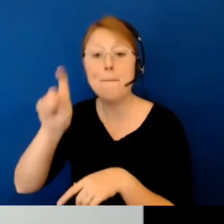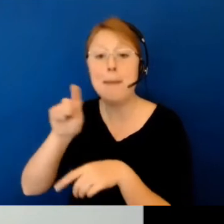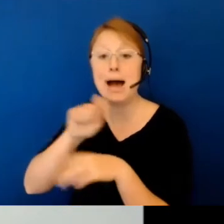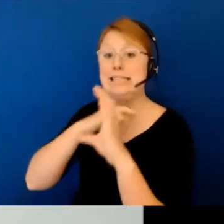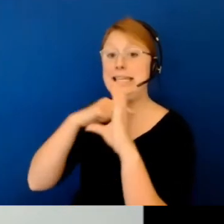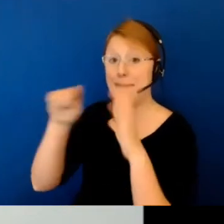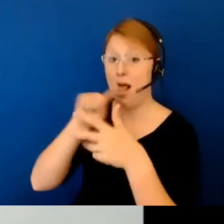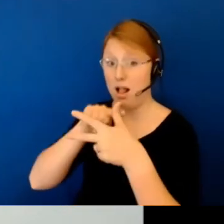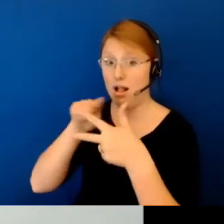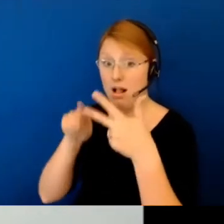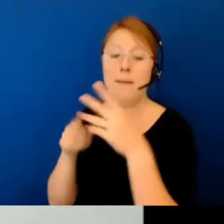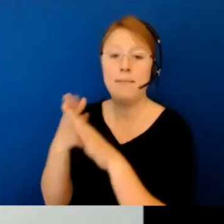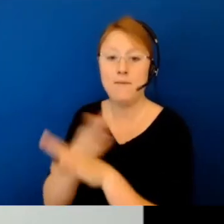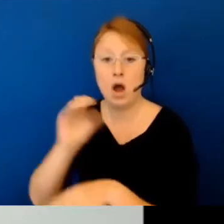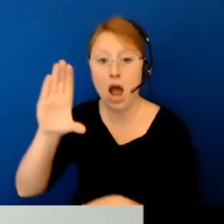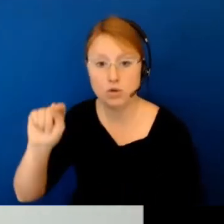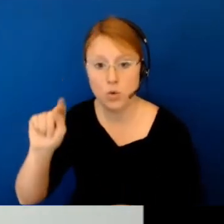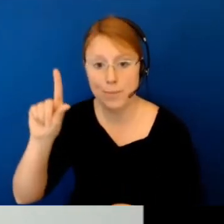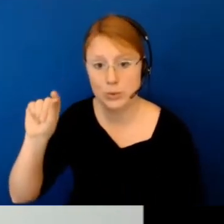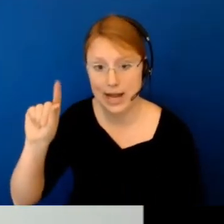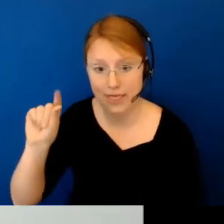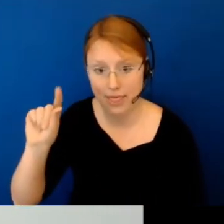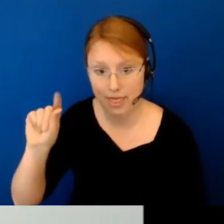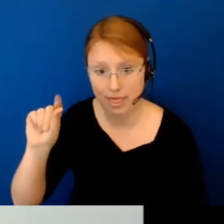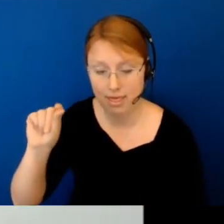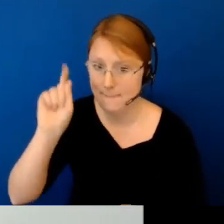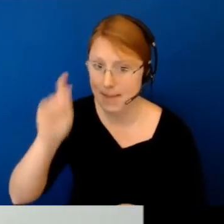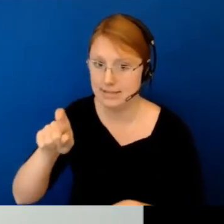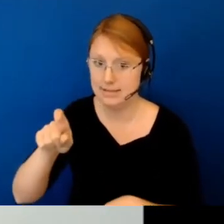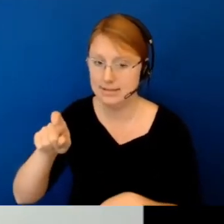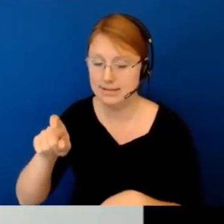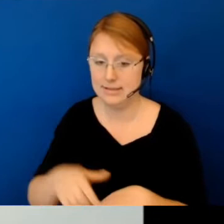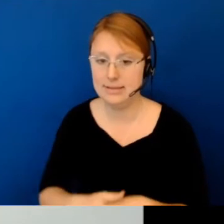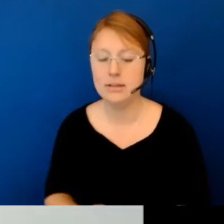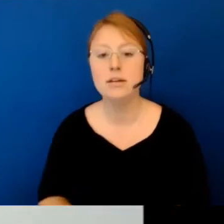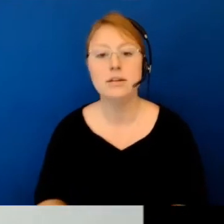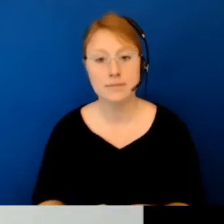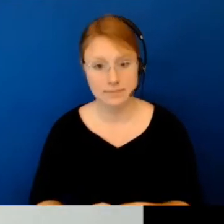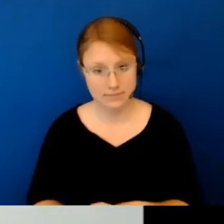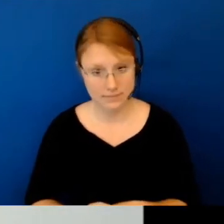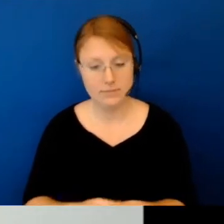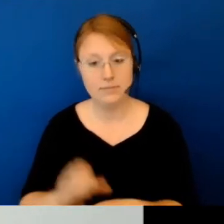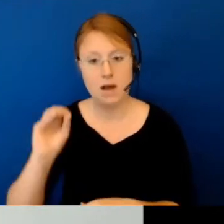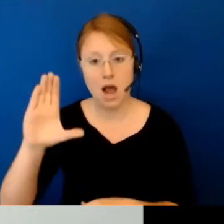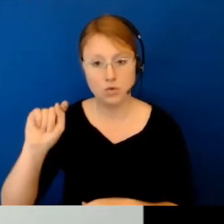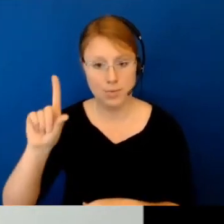October 20th in order to be able to participate in the Accessible Vote by Mail program.